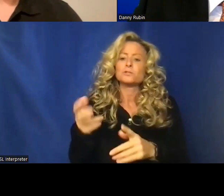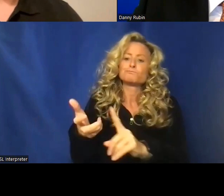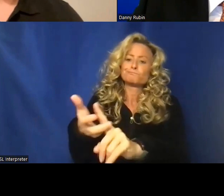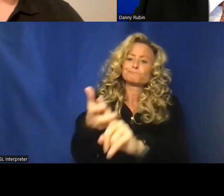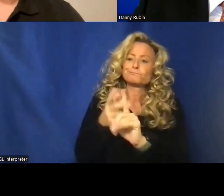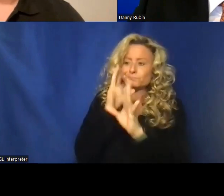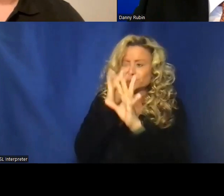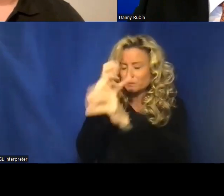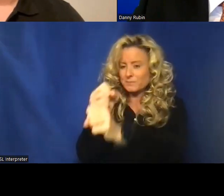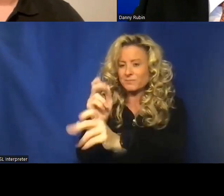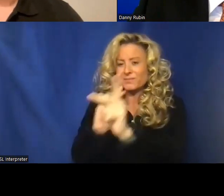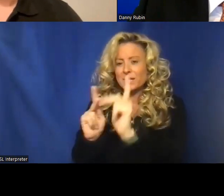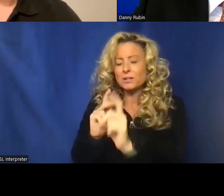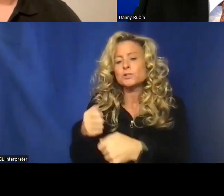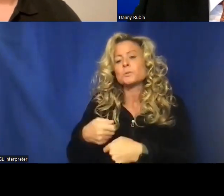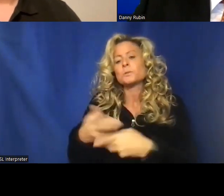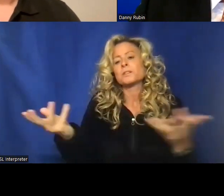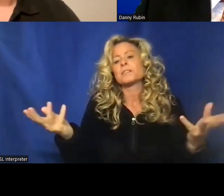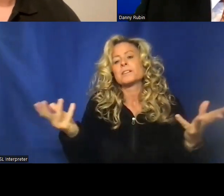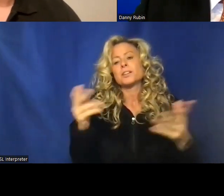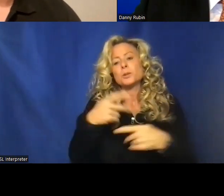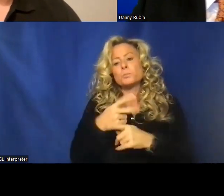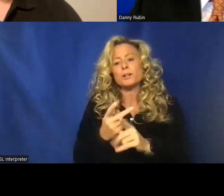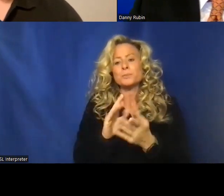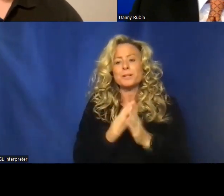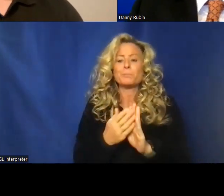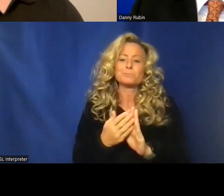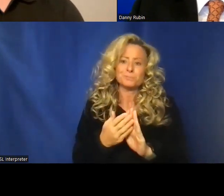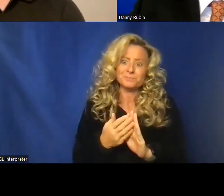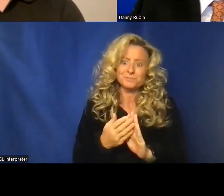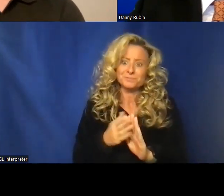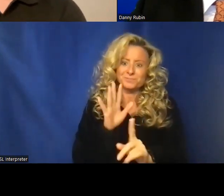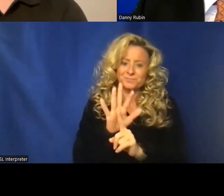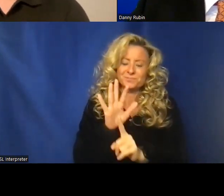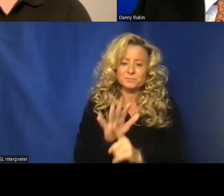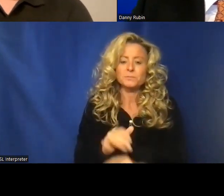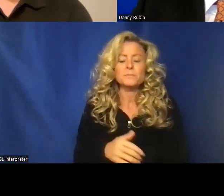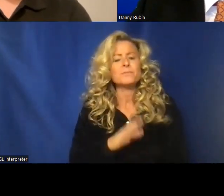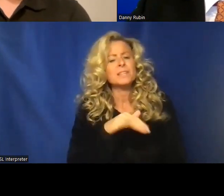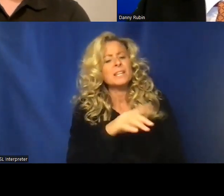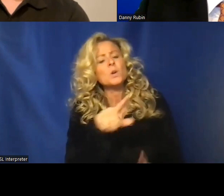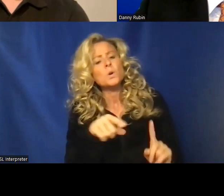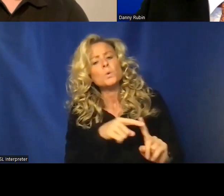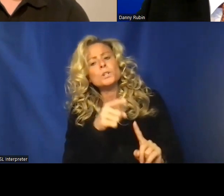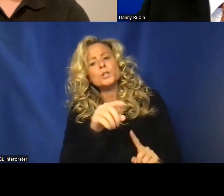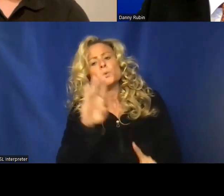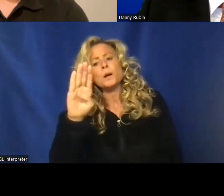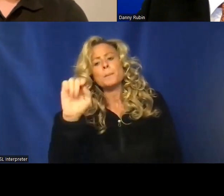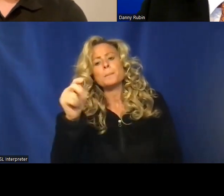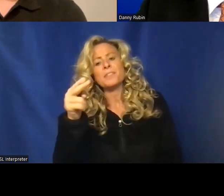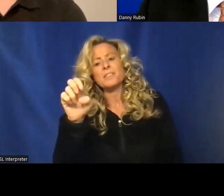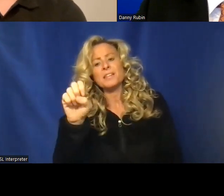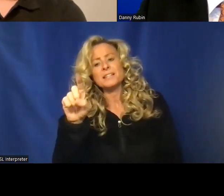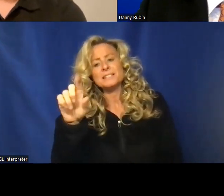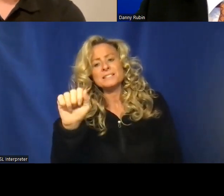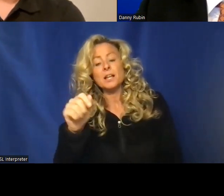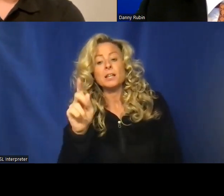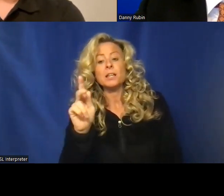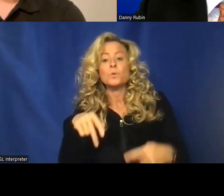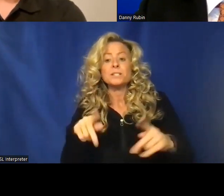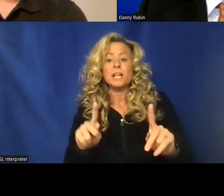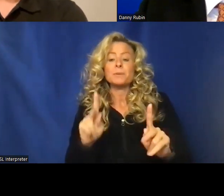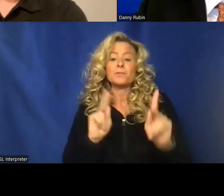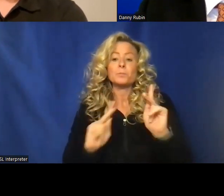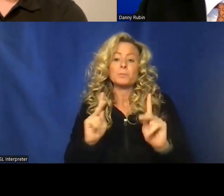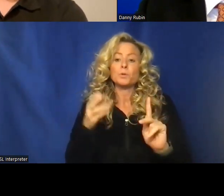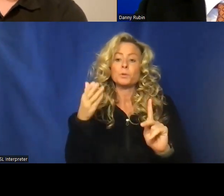to give our product a try. This reminds me, when we spoke to you when you were at Bethesda, there was an opportunity for students to